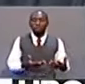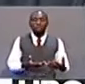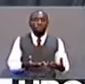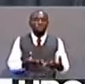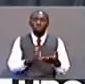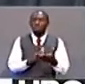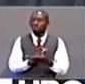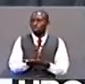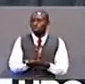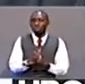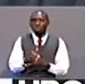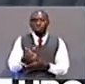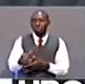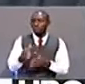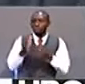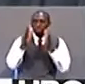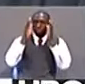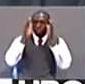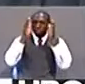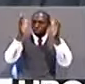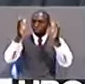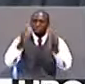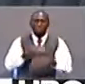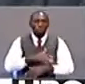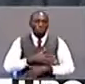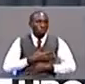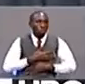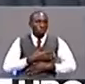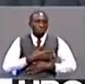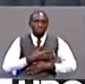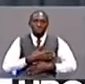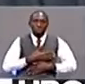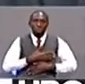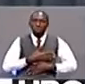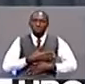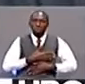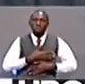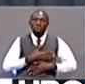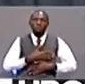foreign hero of ours was a great preacher. It happened that